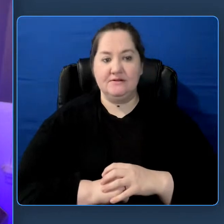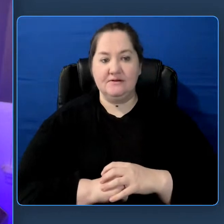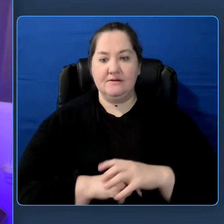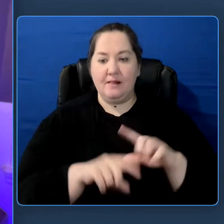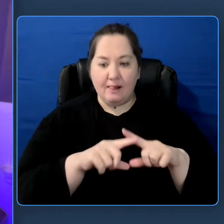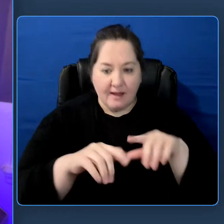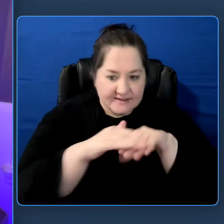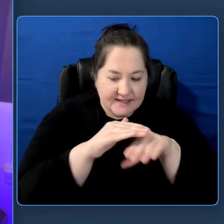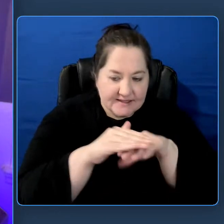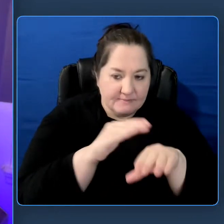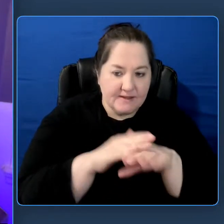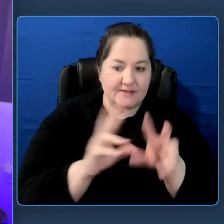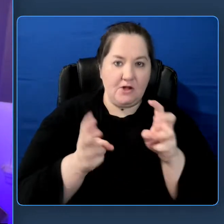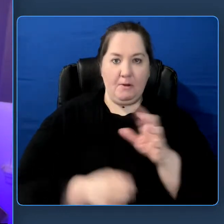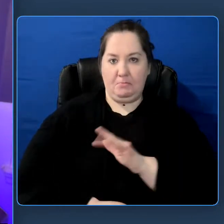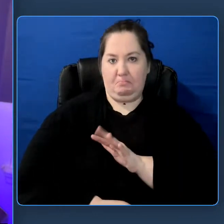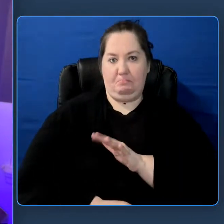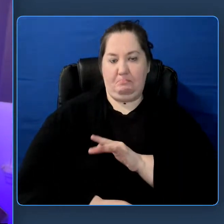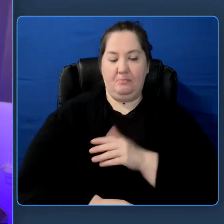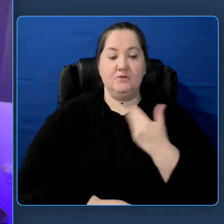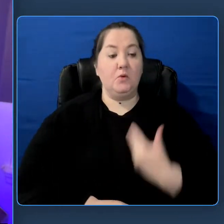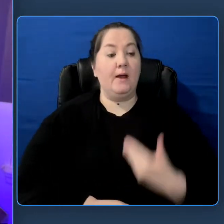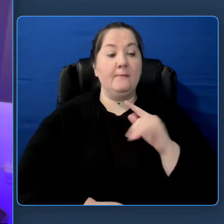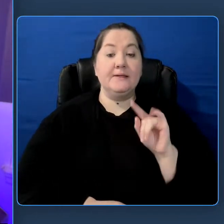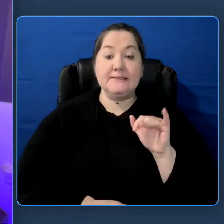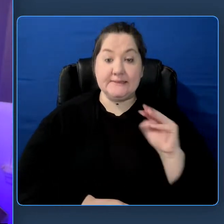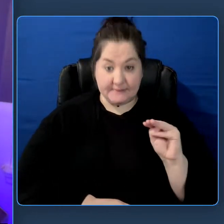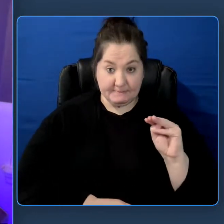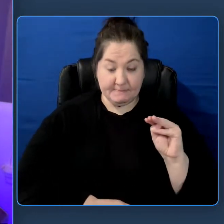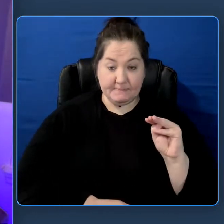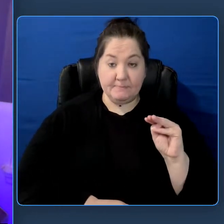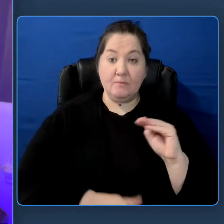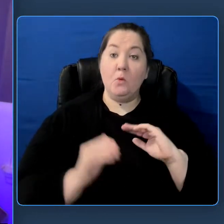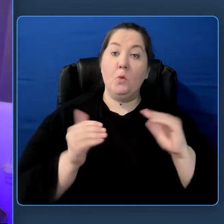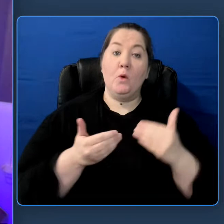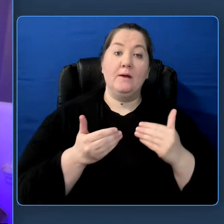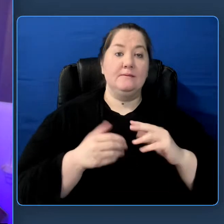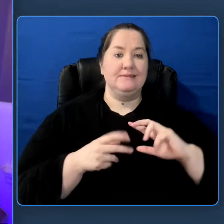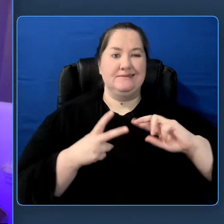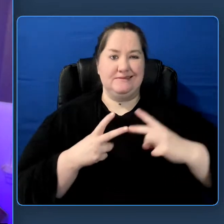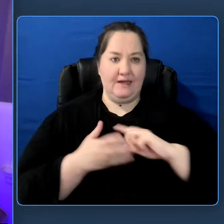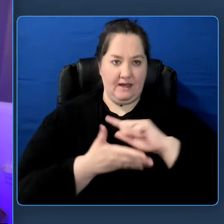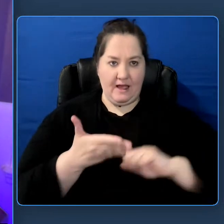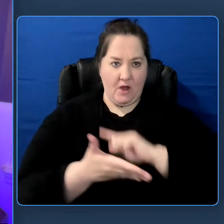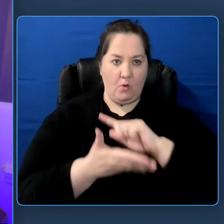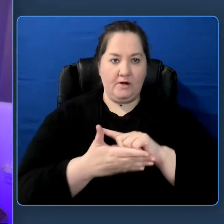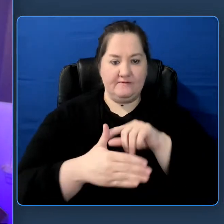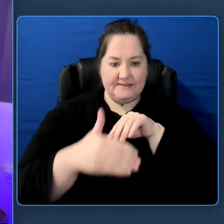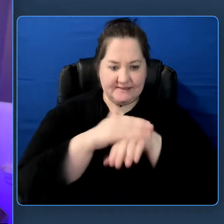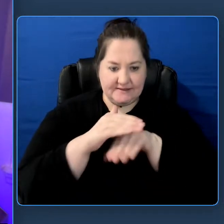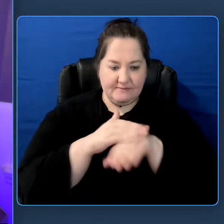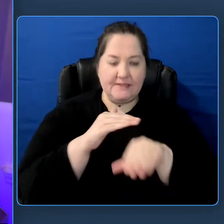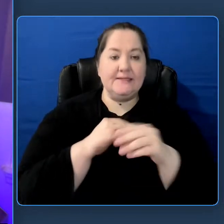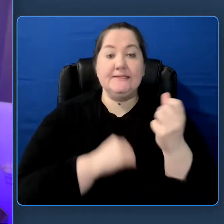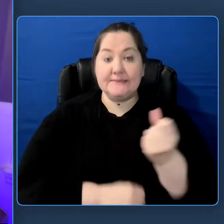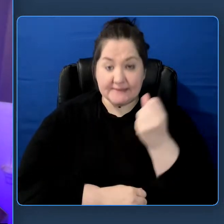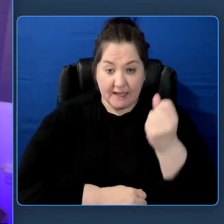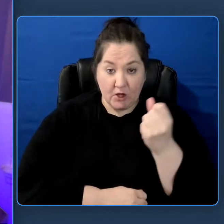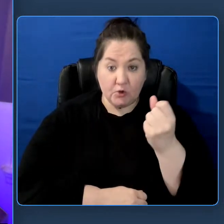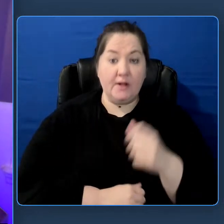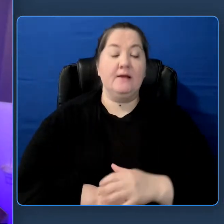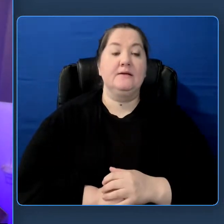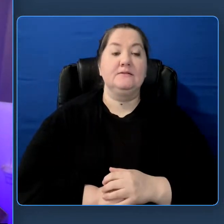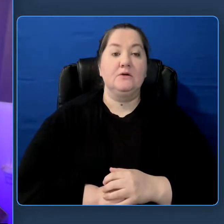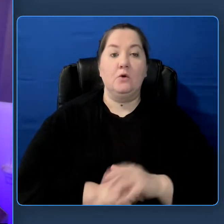towards the accessibility topic. So my name is Tim, and welcome to the second hour of Accessibility Saturdays.